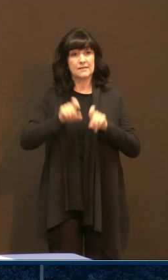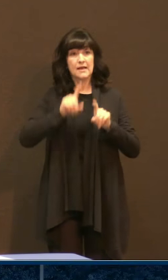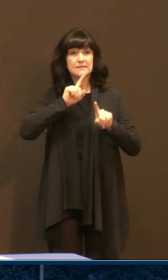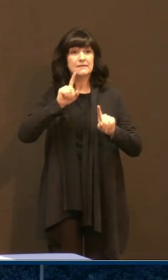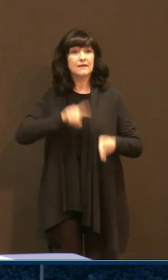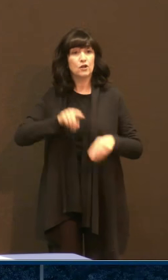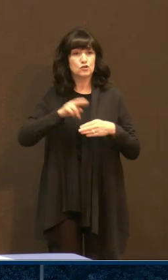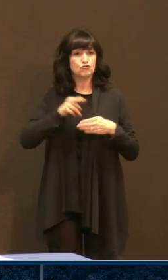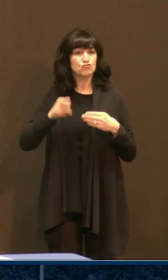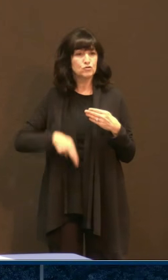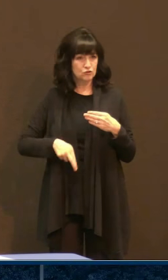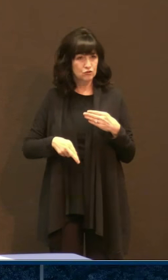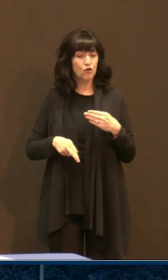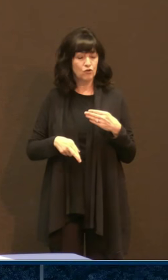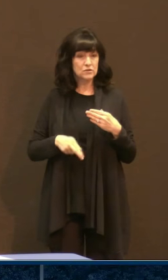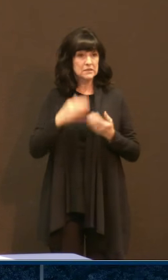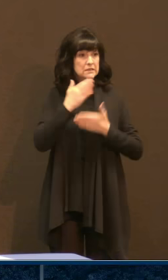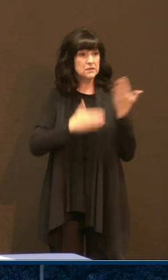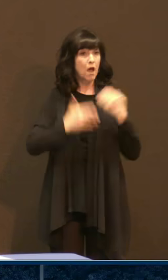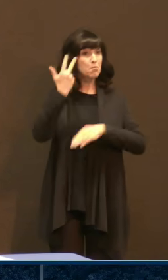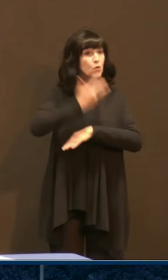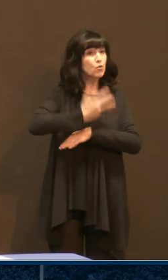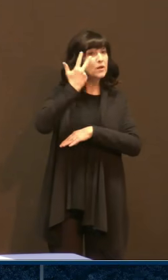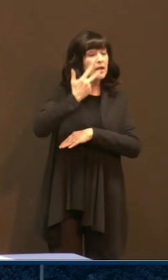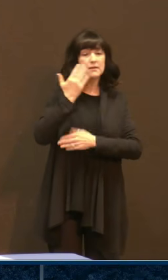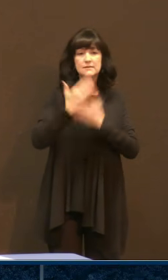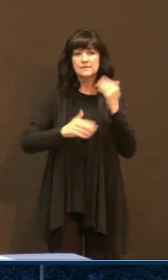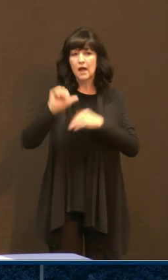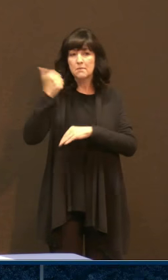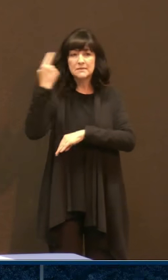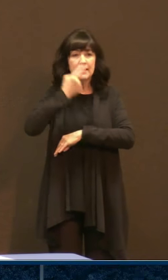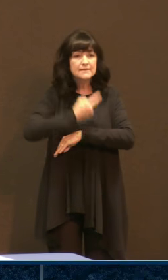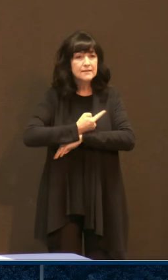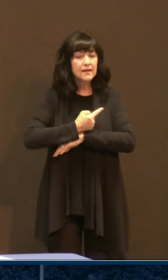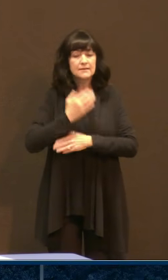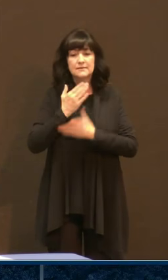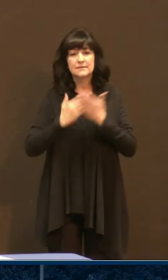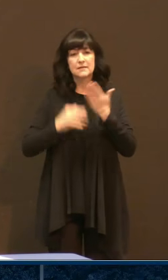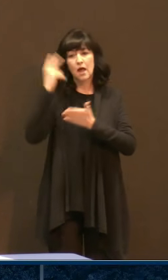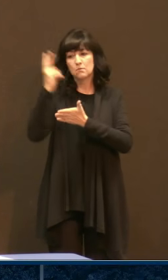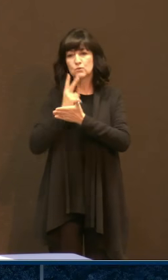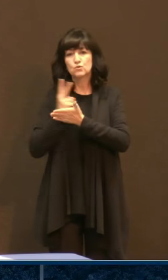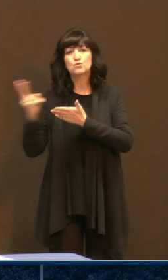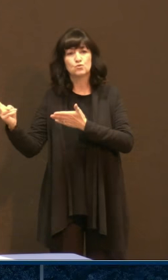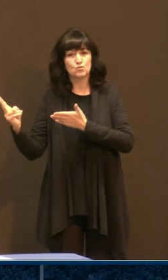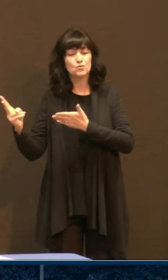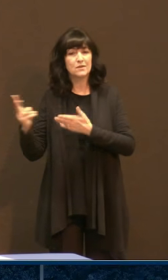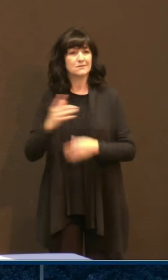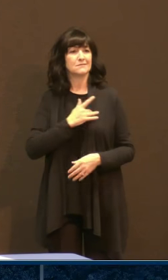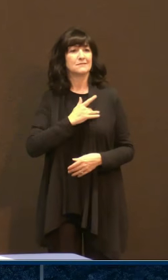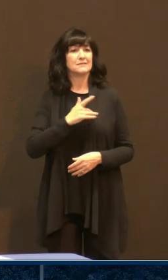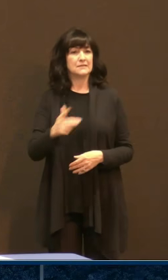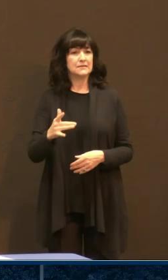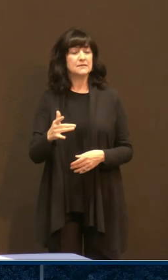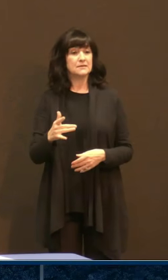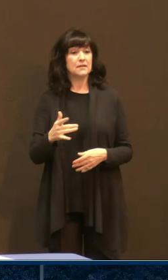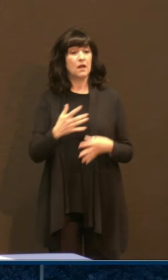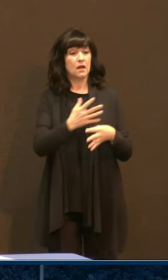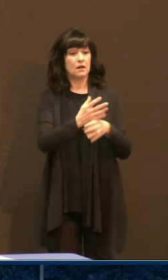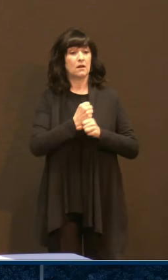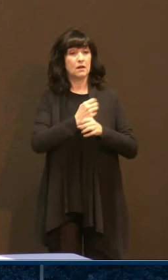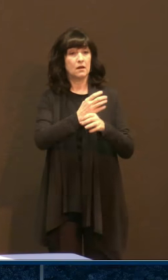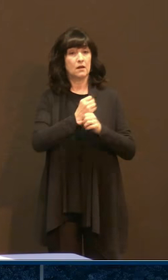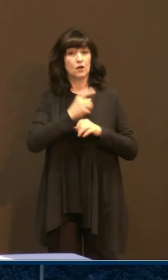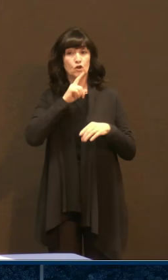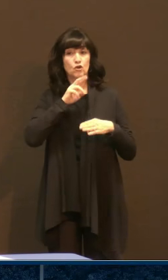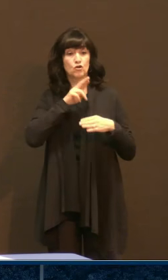days to 2 weeks, 10 days or 2 weeks. And so you tend to get bunches of results, and that's